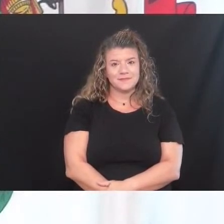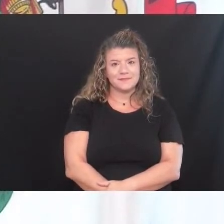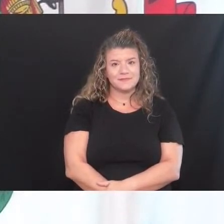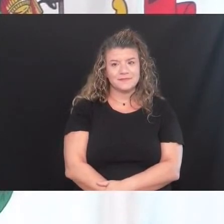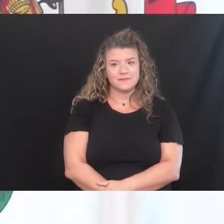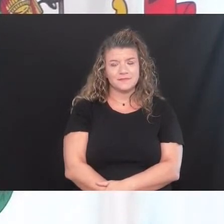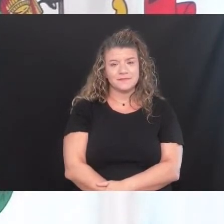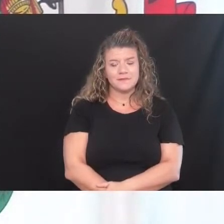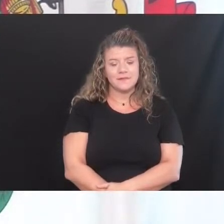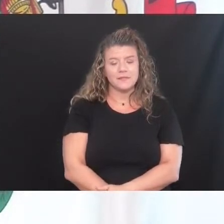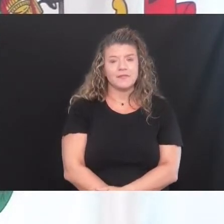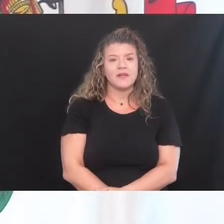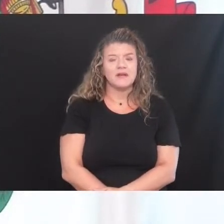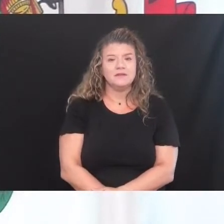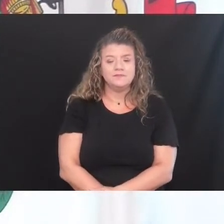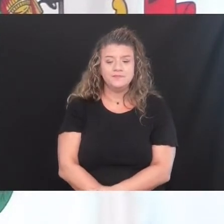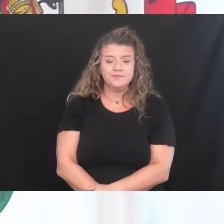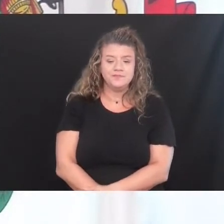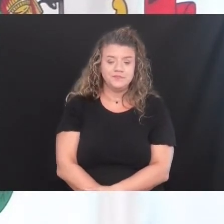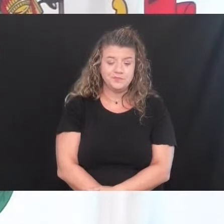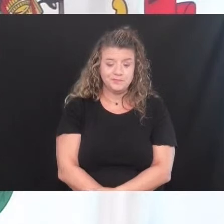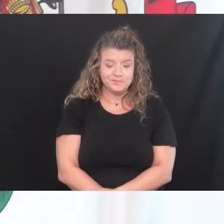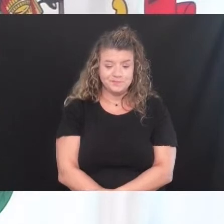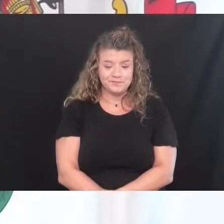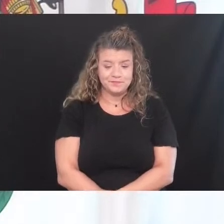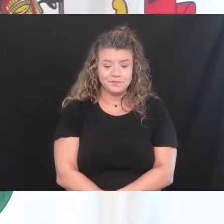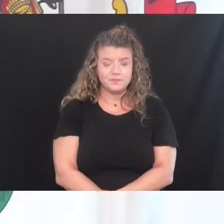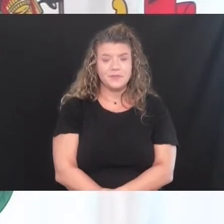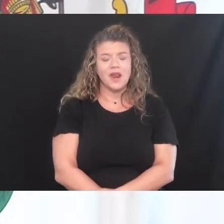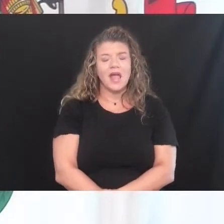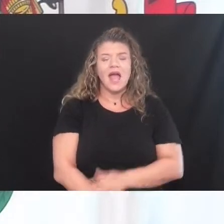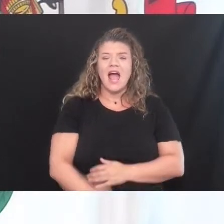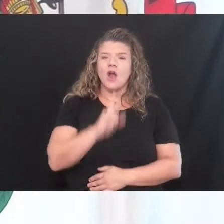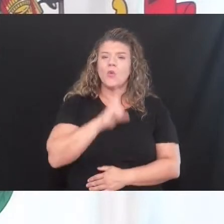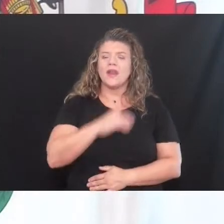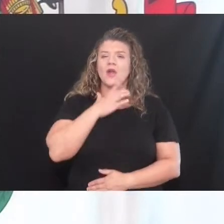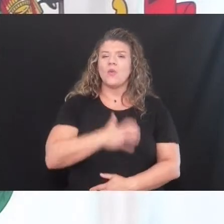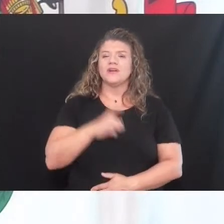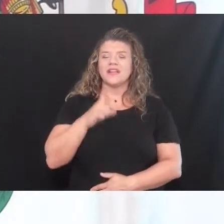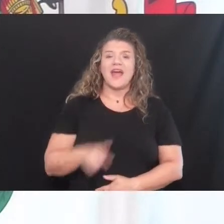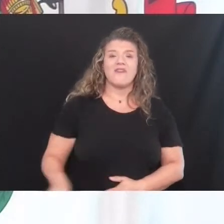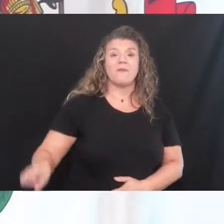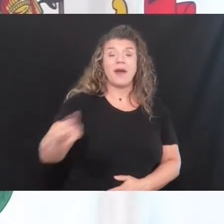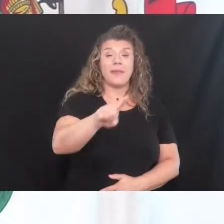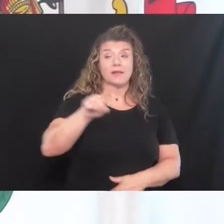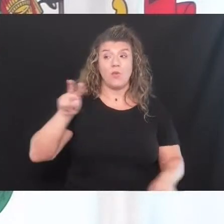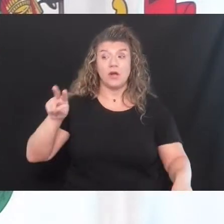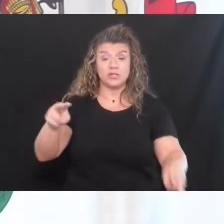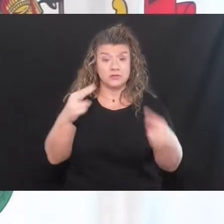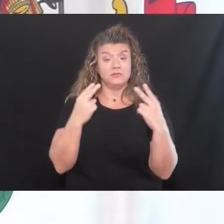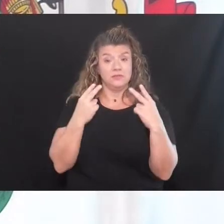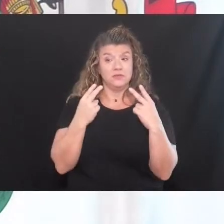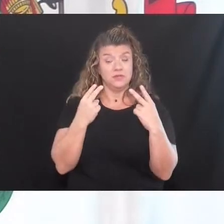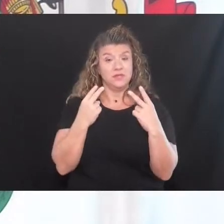I wish that everybody that's tuning in and watching, and